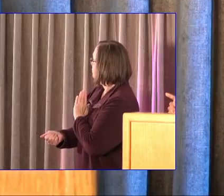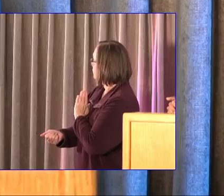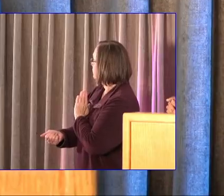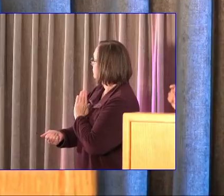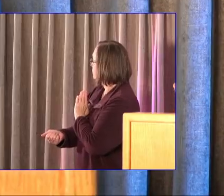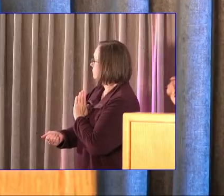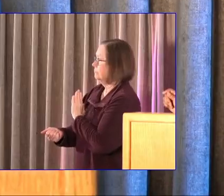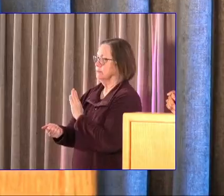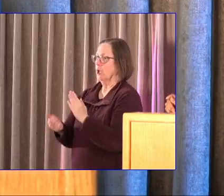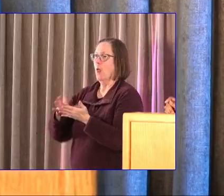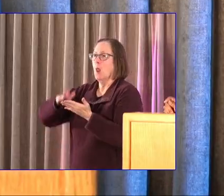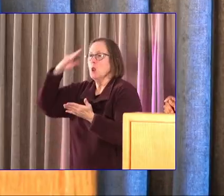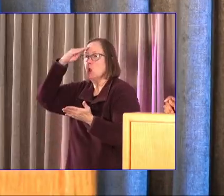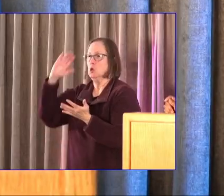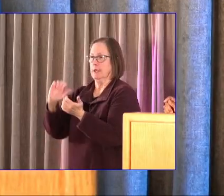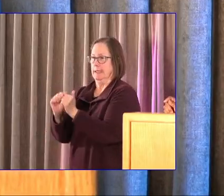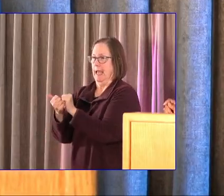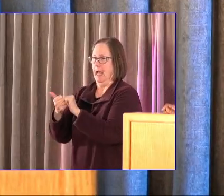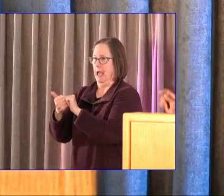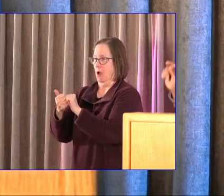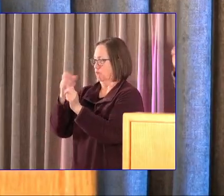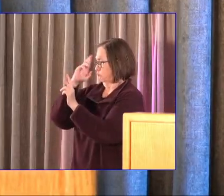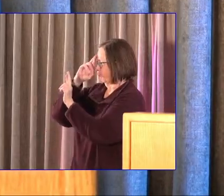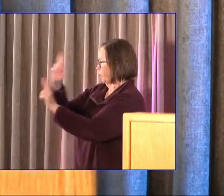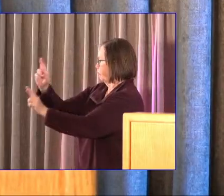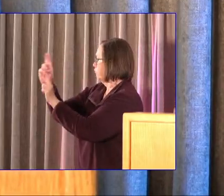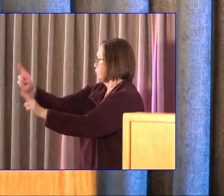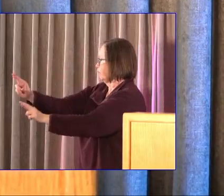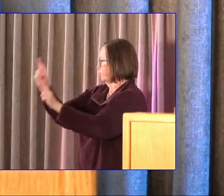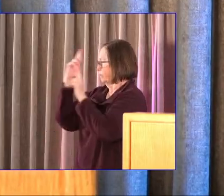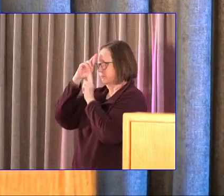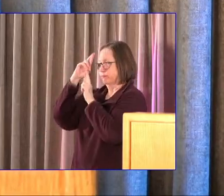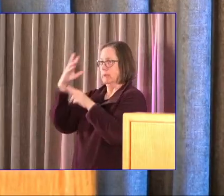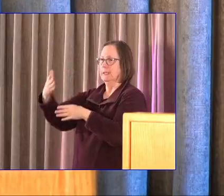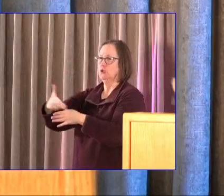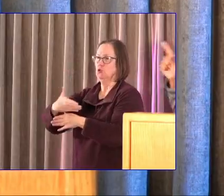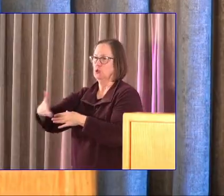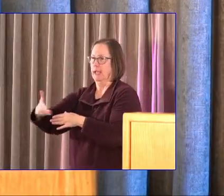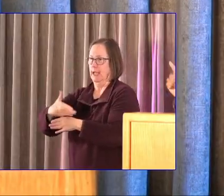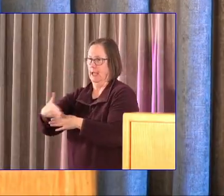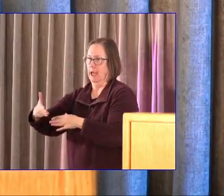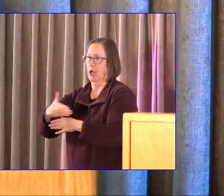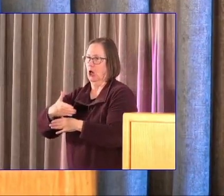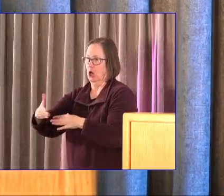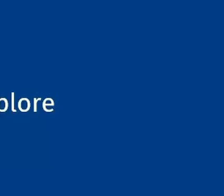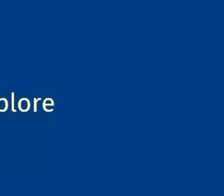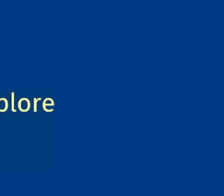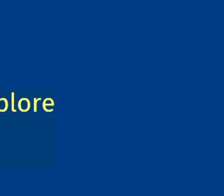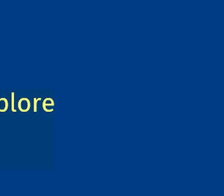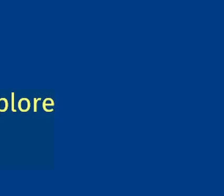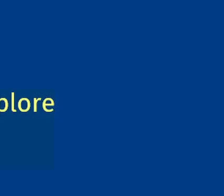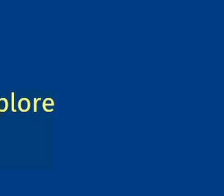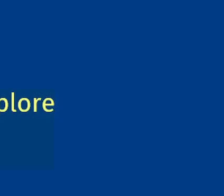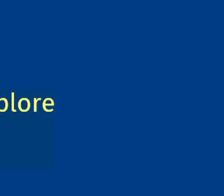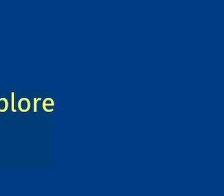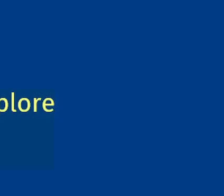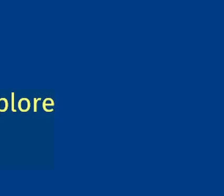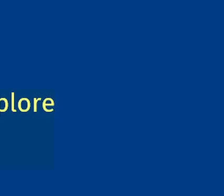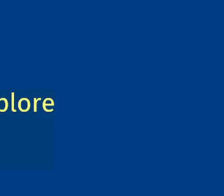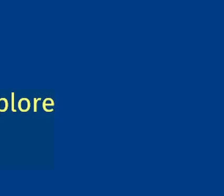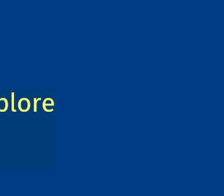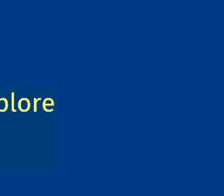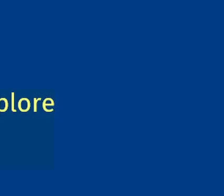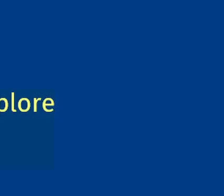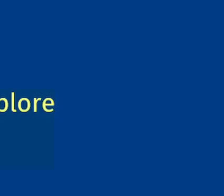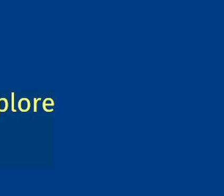share space and mitigate some of our conflicts and our challenges. And then, folks, and we'll be moving in and through these spaces, then, folks, we